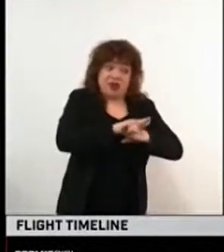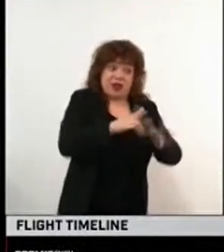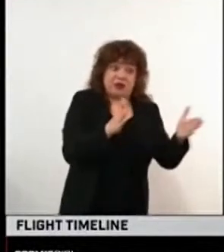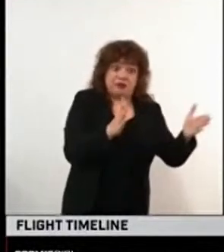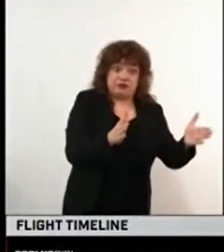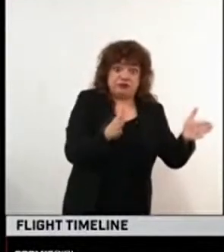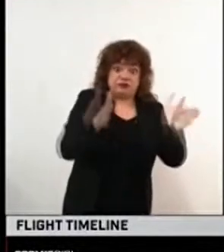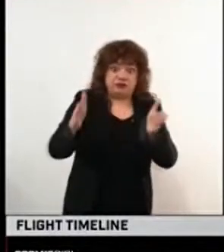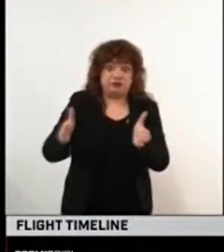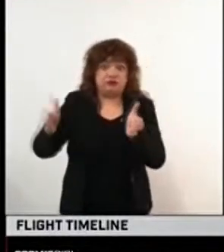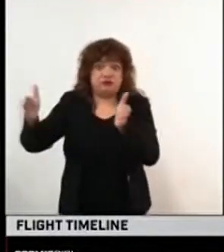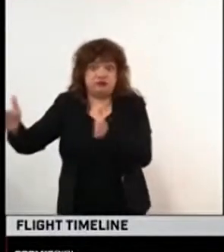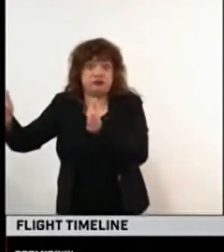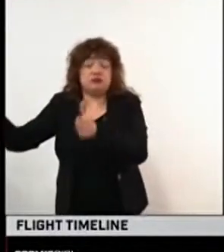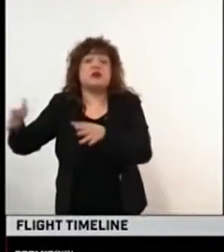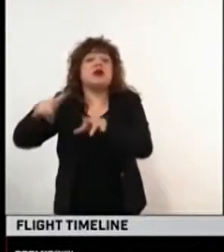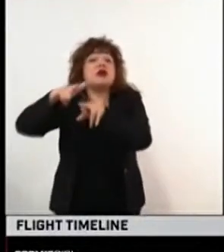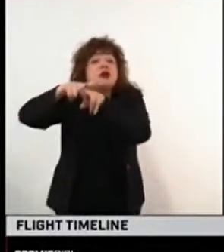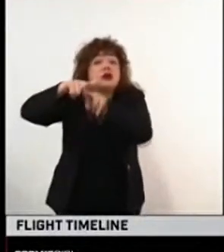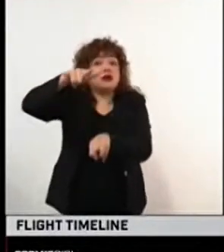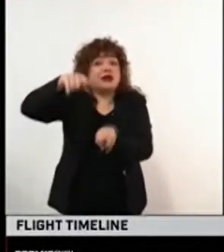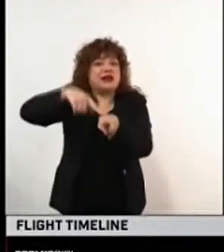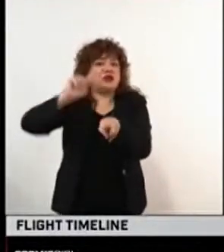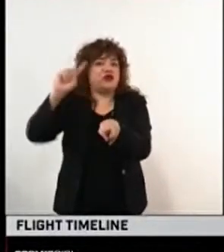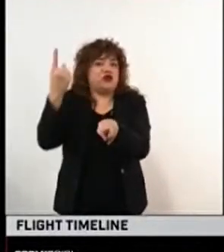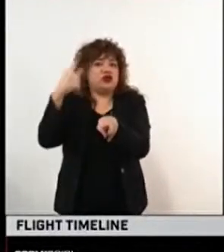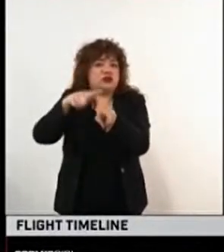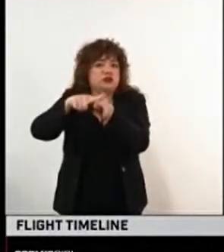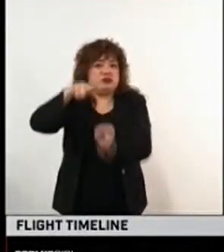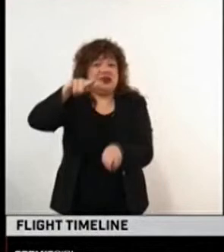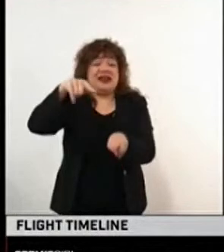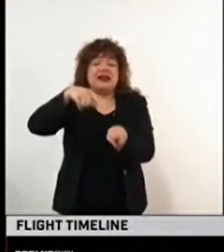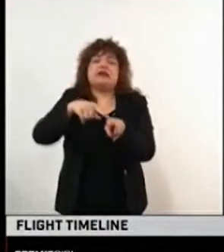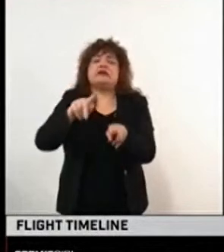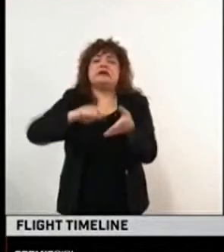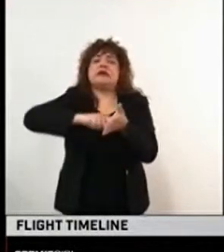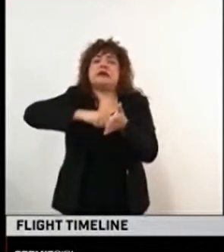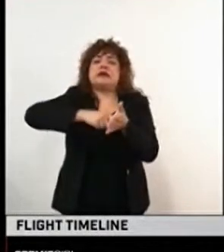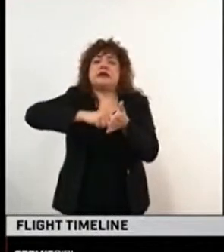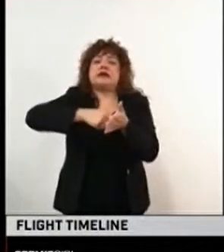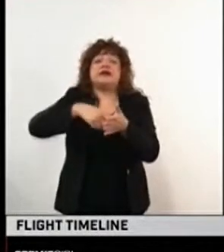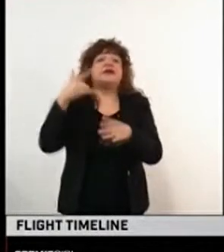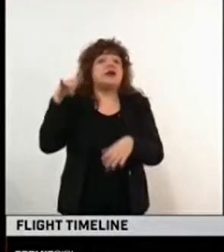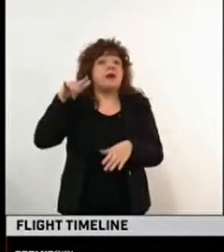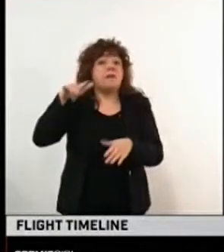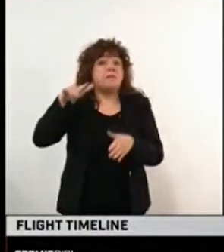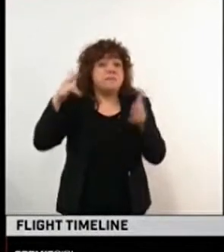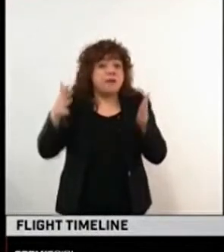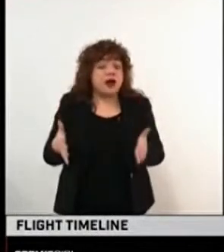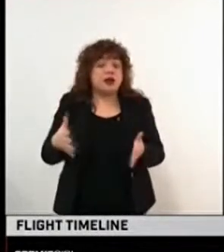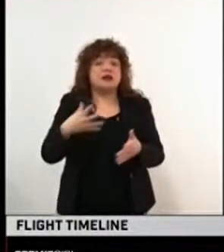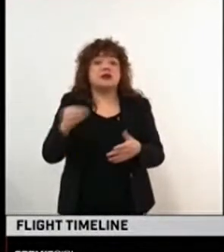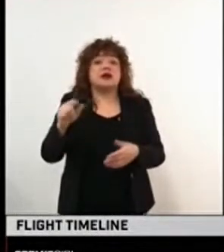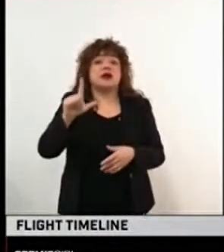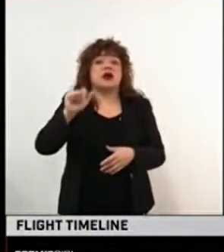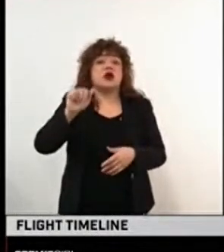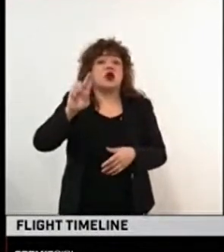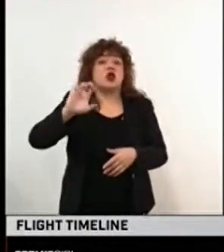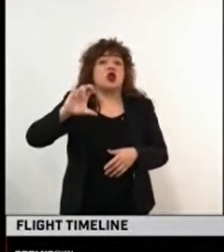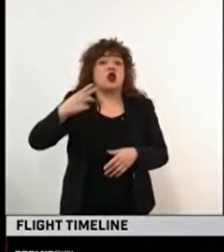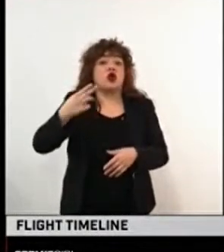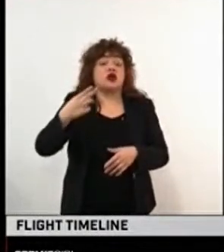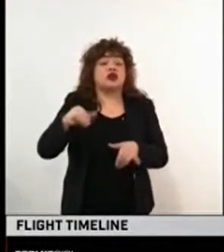from Cosmic Girl, and we want to ensure that we have this correct because we want to make sure our pilots and the launch engineers flying Cosmic Girl today